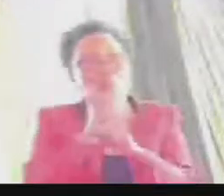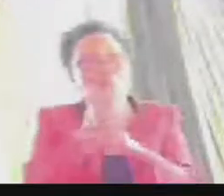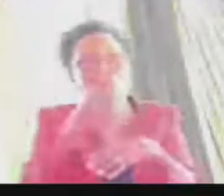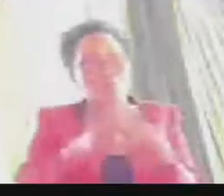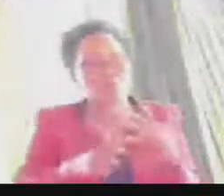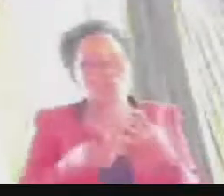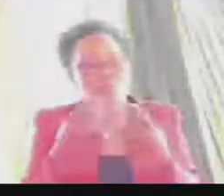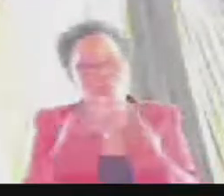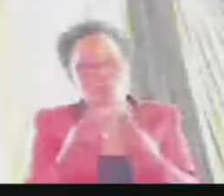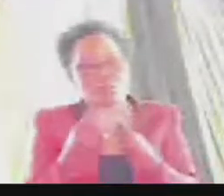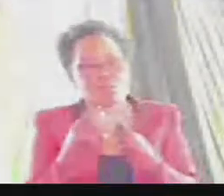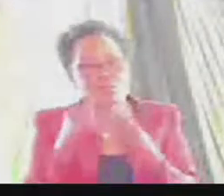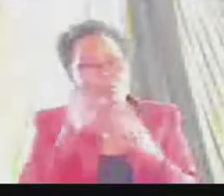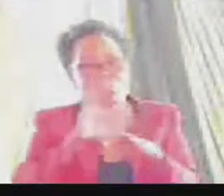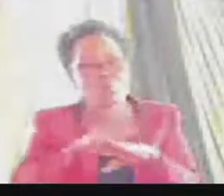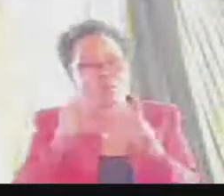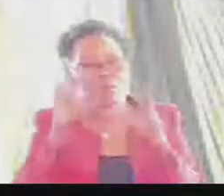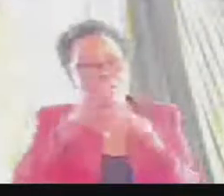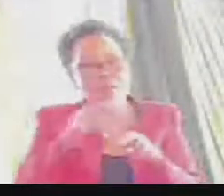aspects?